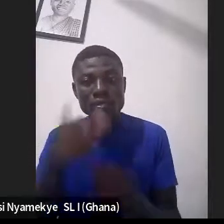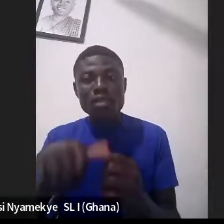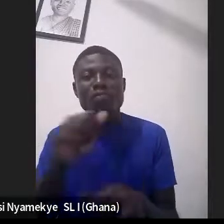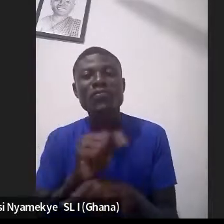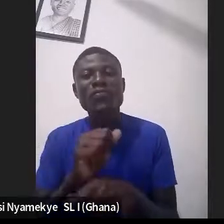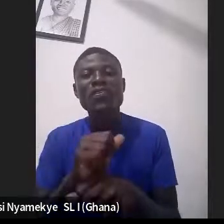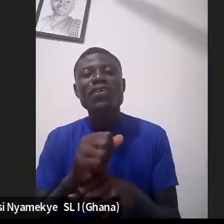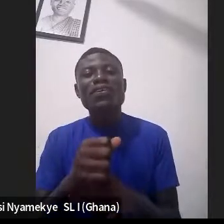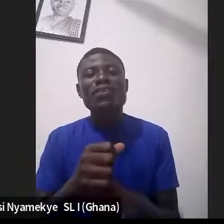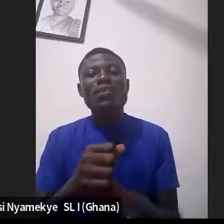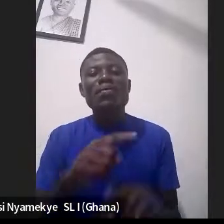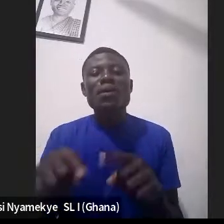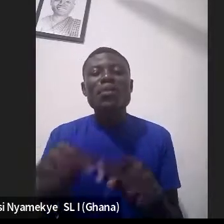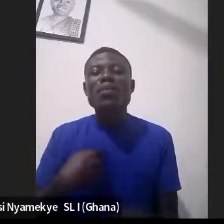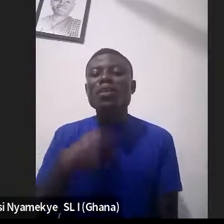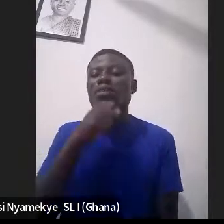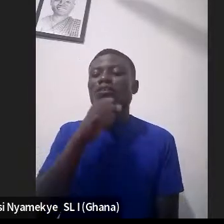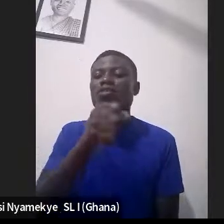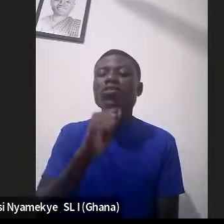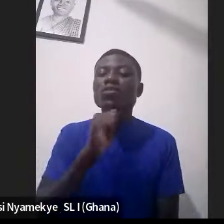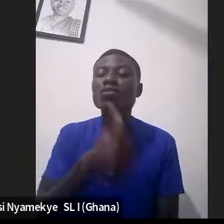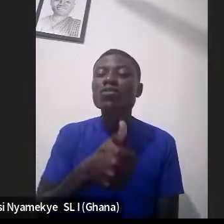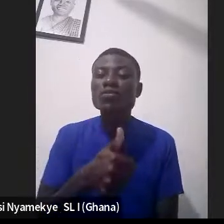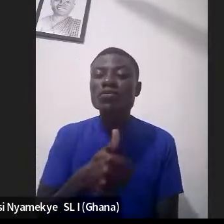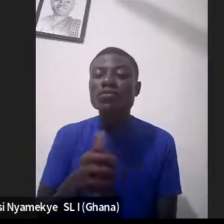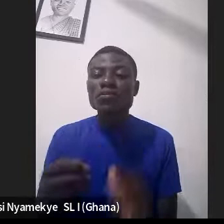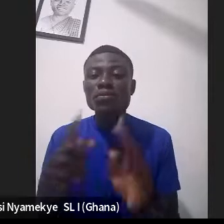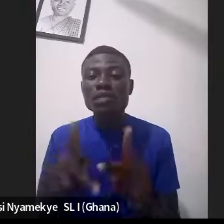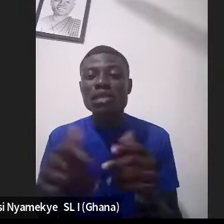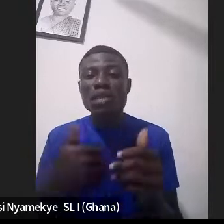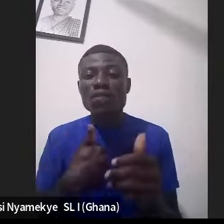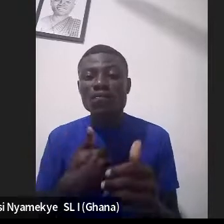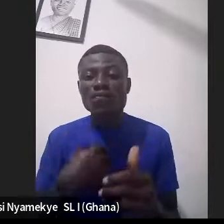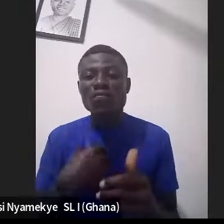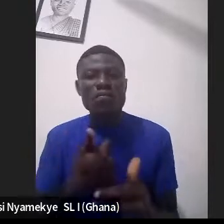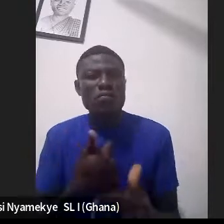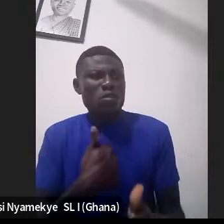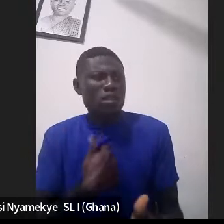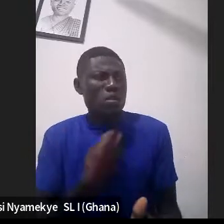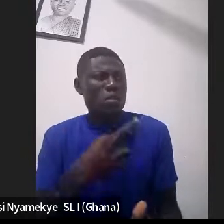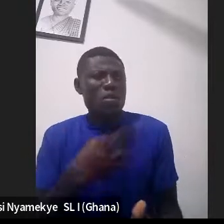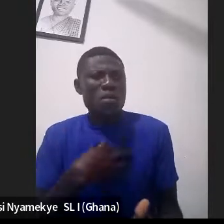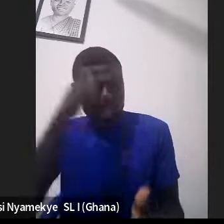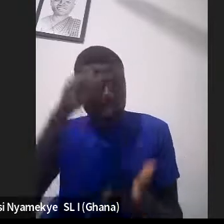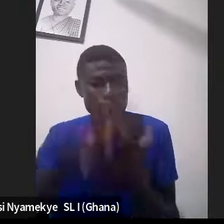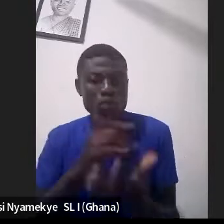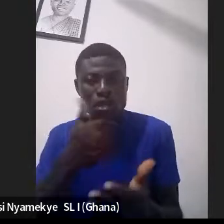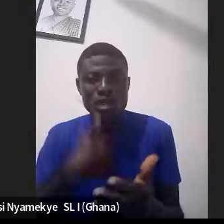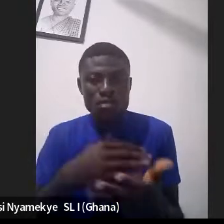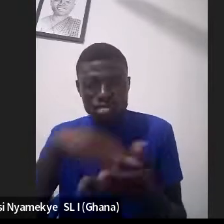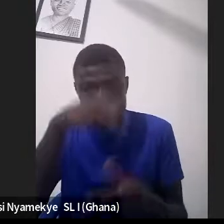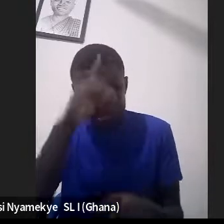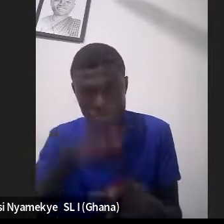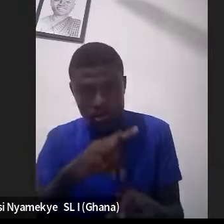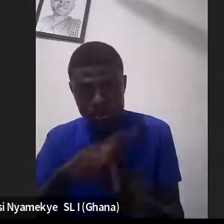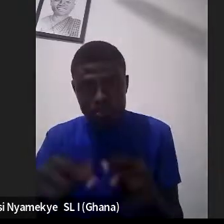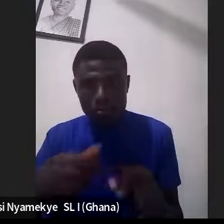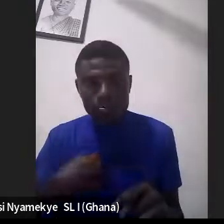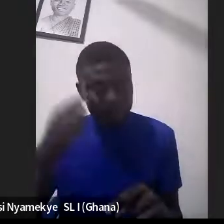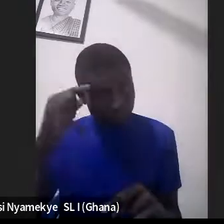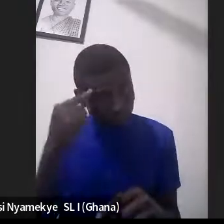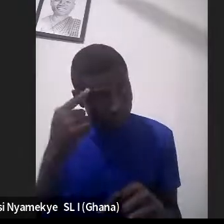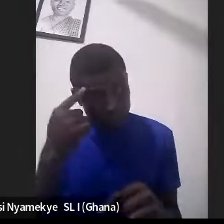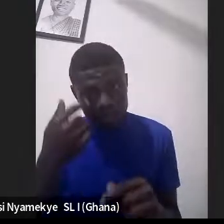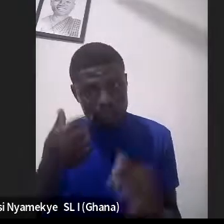sure who has dyslexia between my husband and I, but I definitely think it could